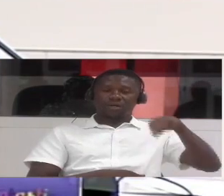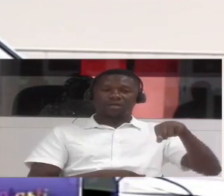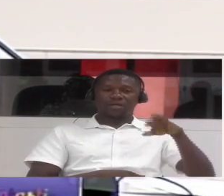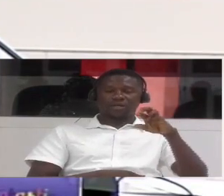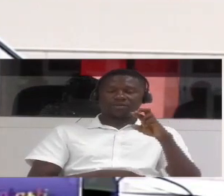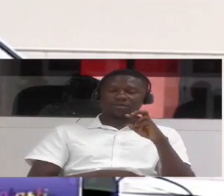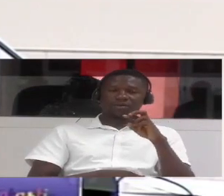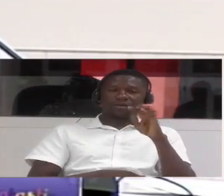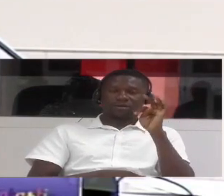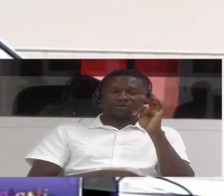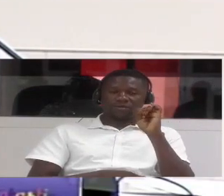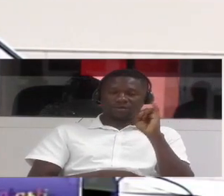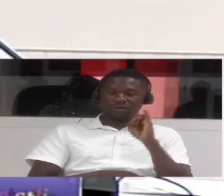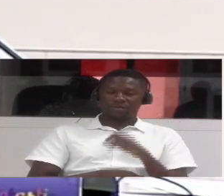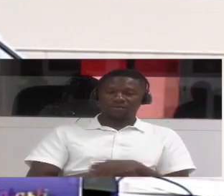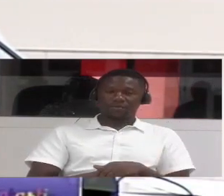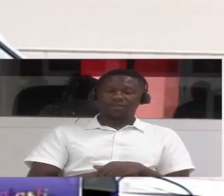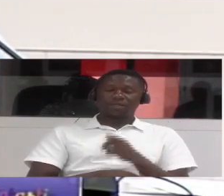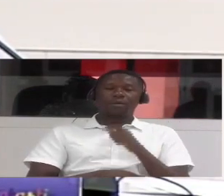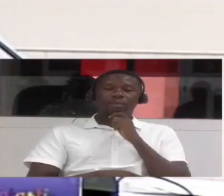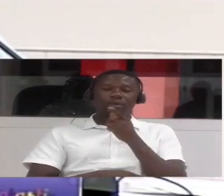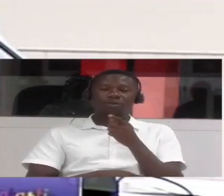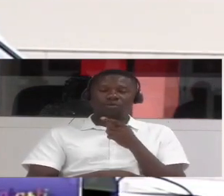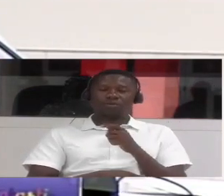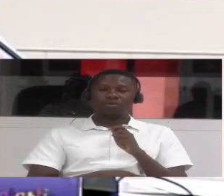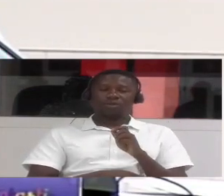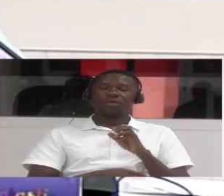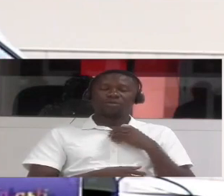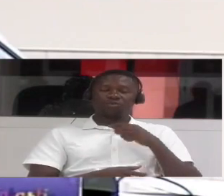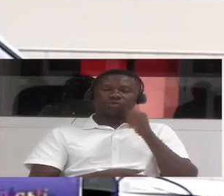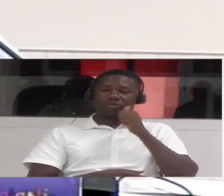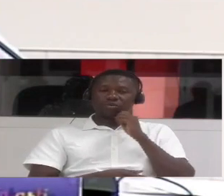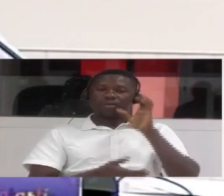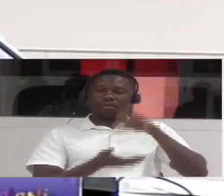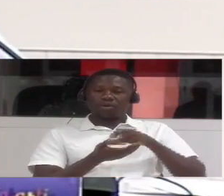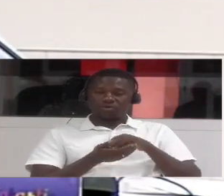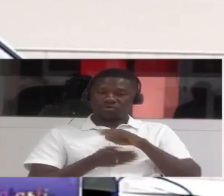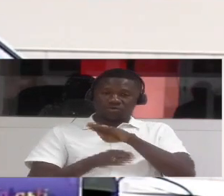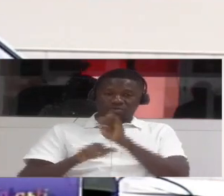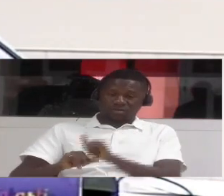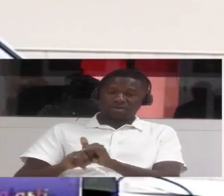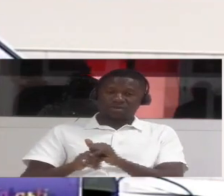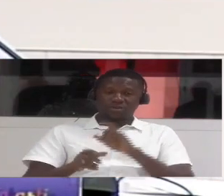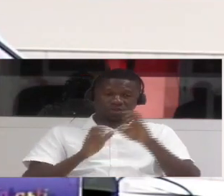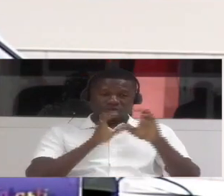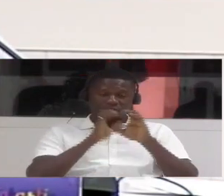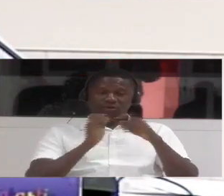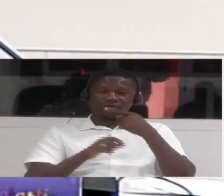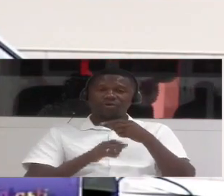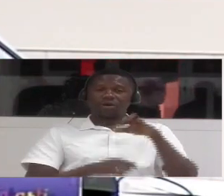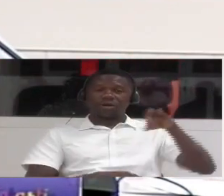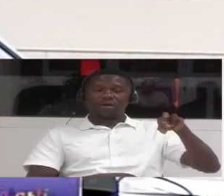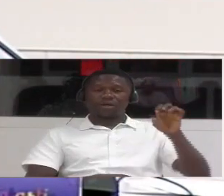Nigerian, and he used to be the Banjul Base correspondent for RFI. So when the GPU organized